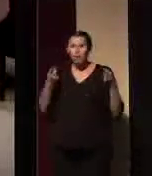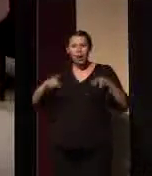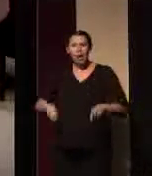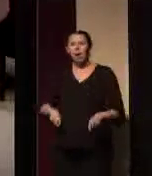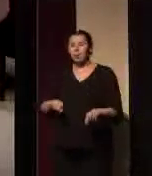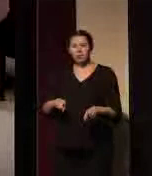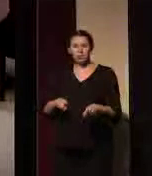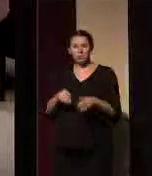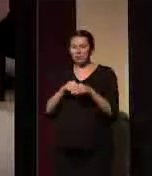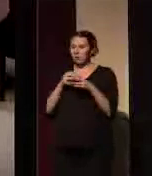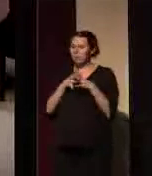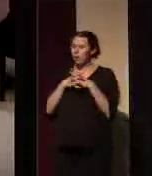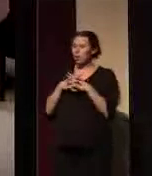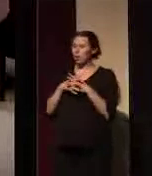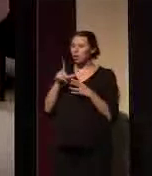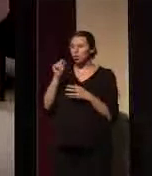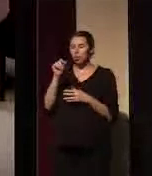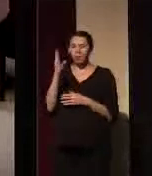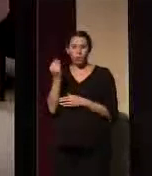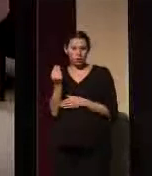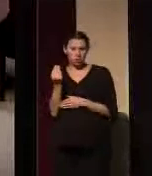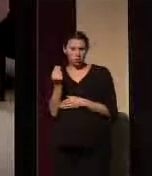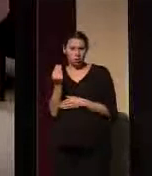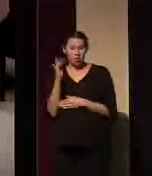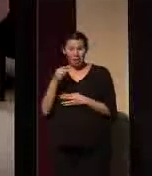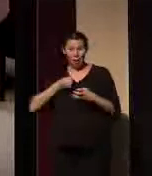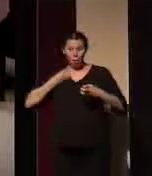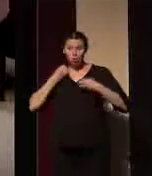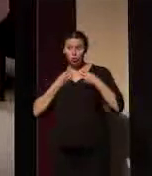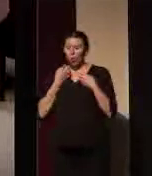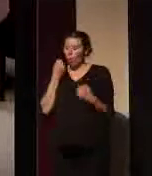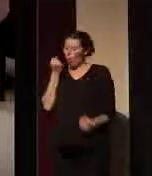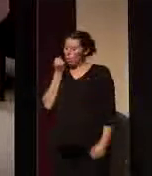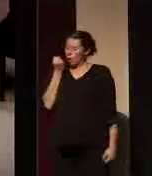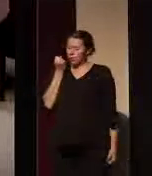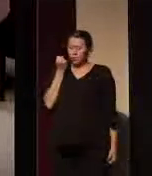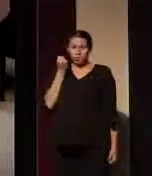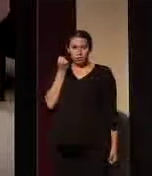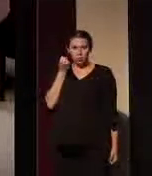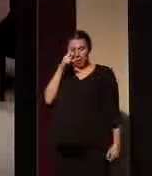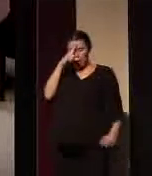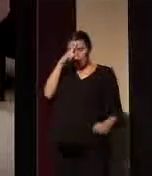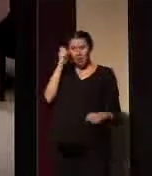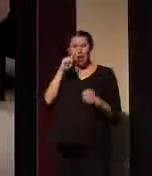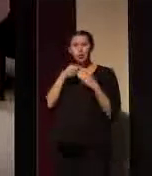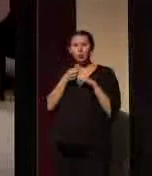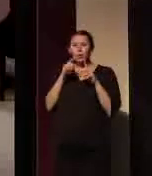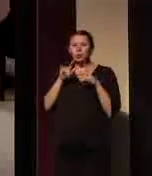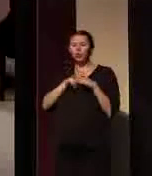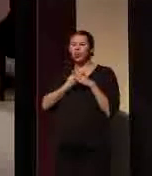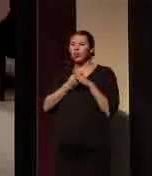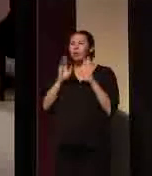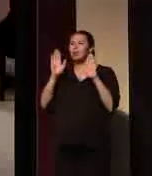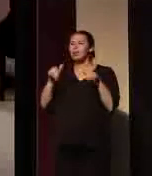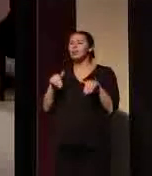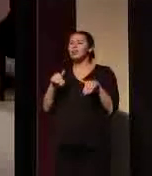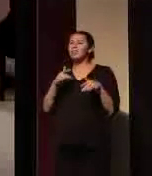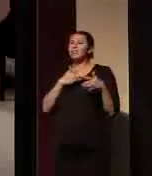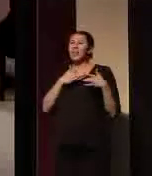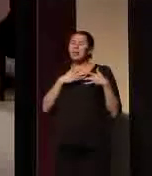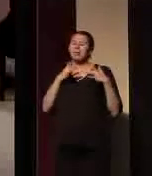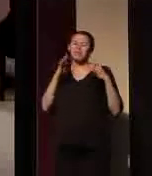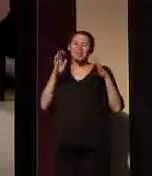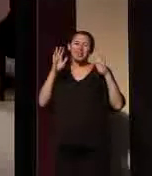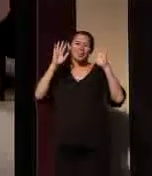2014, hang on to the emotion. Because once we start shutting it down and becoming desensitized, it makes it